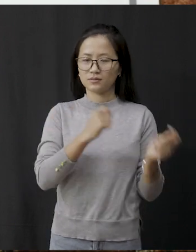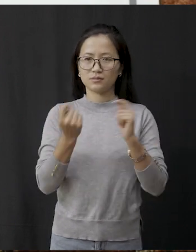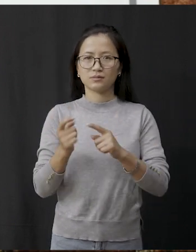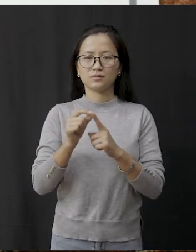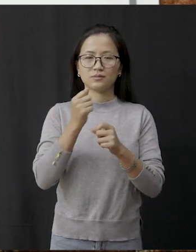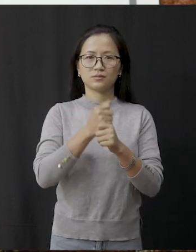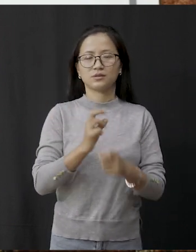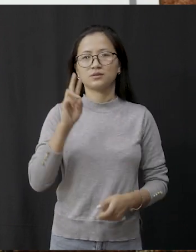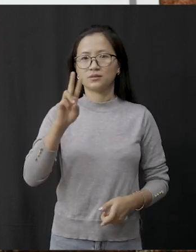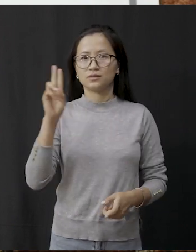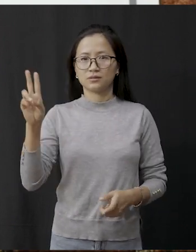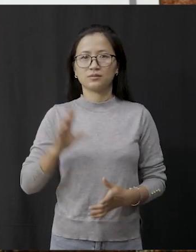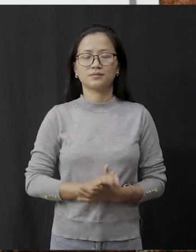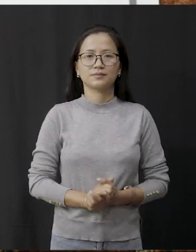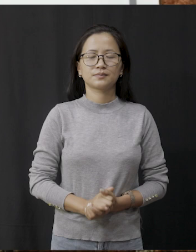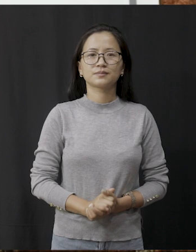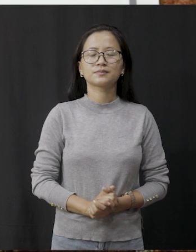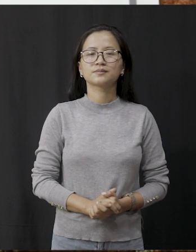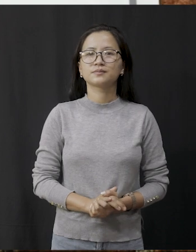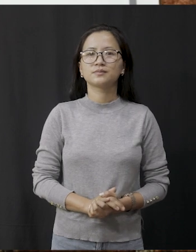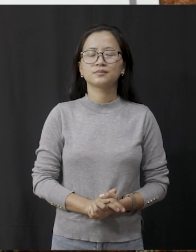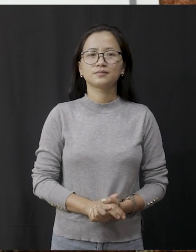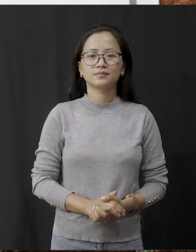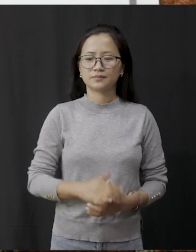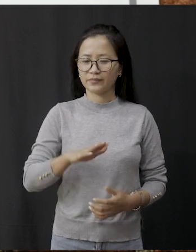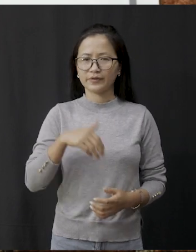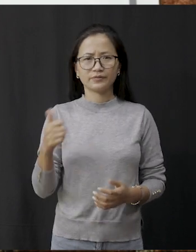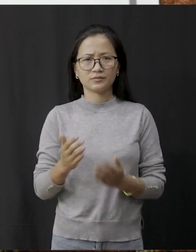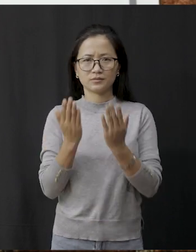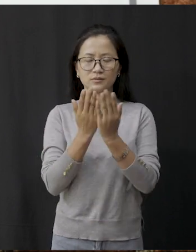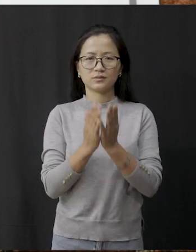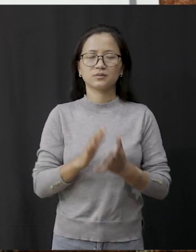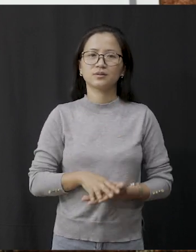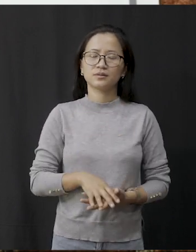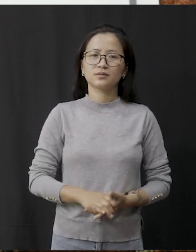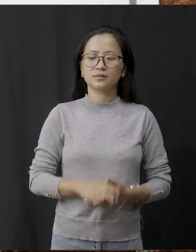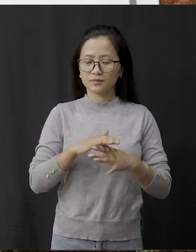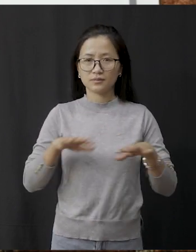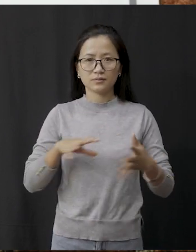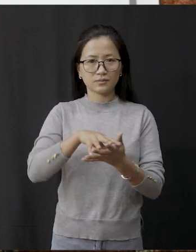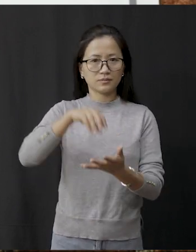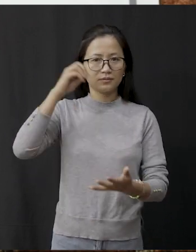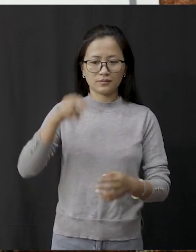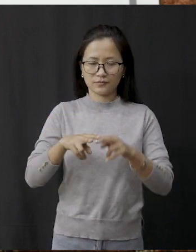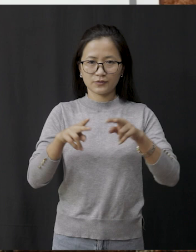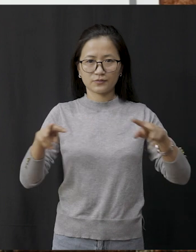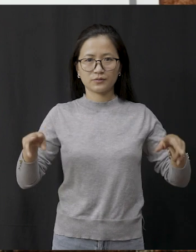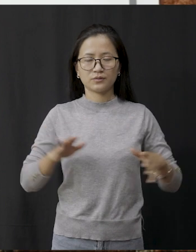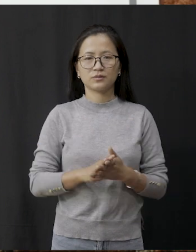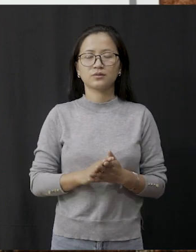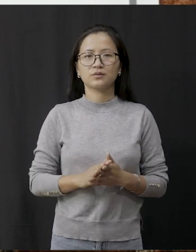page 22, 22. So after studying this lesson, students, we will learn different types